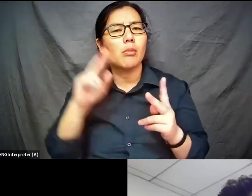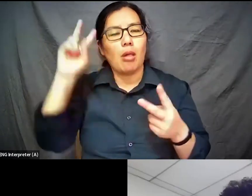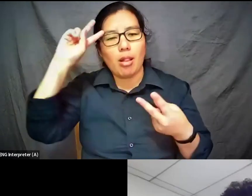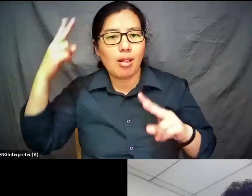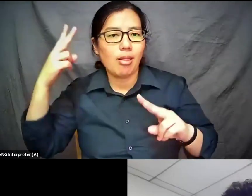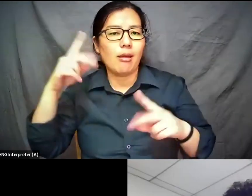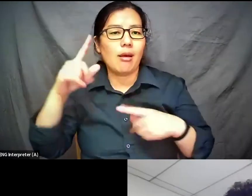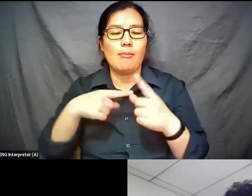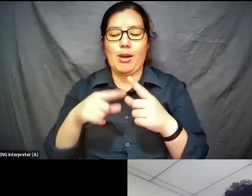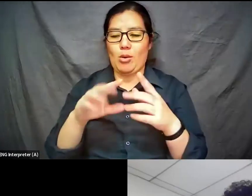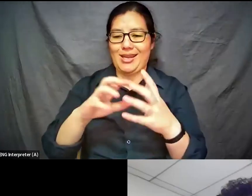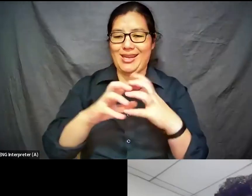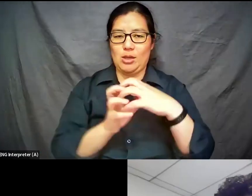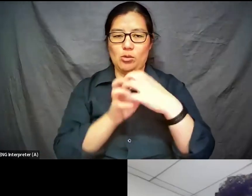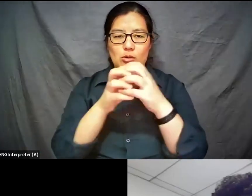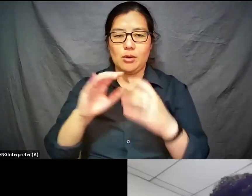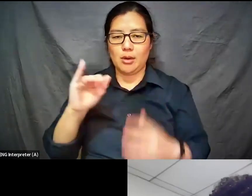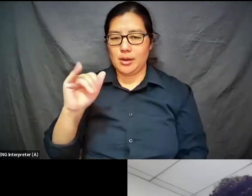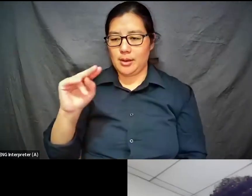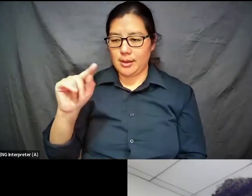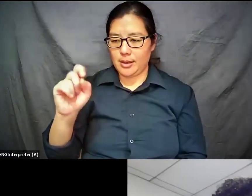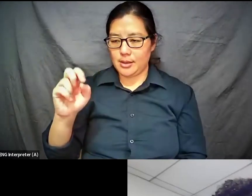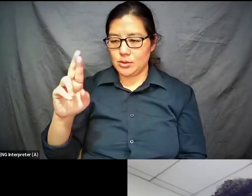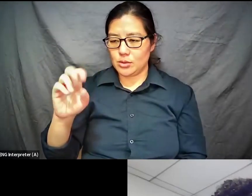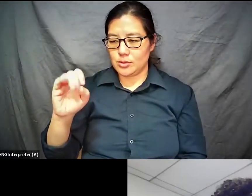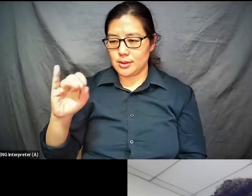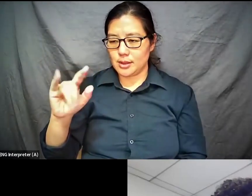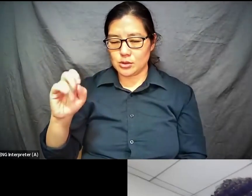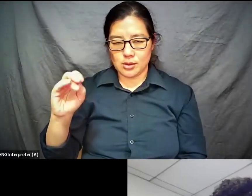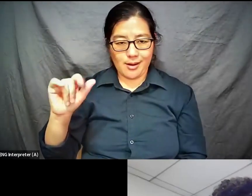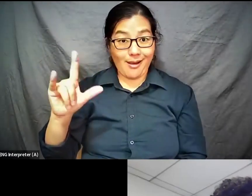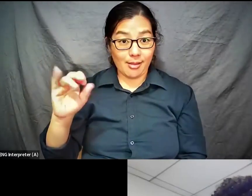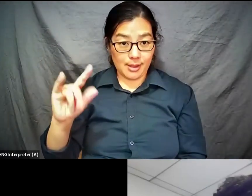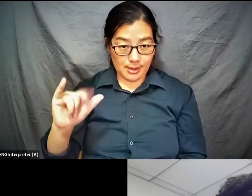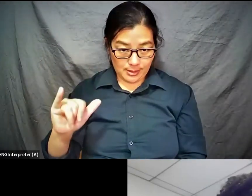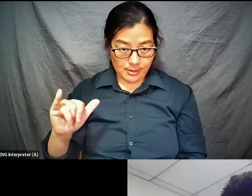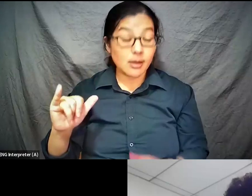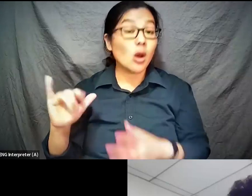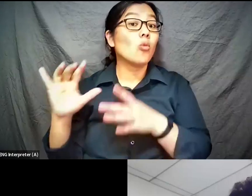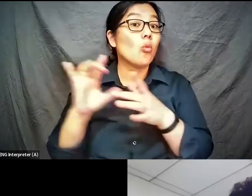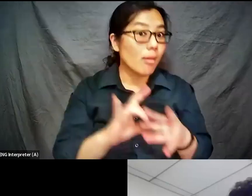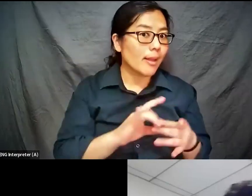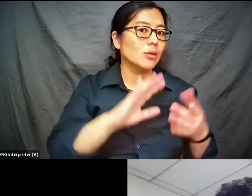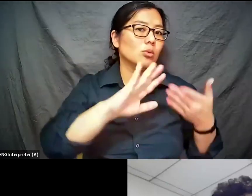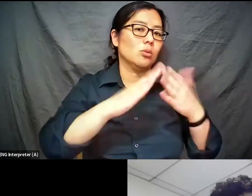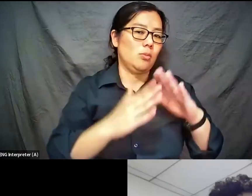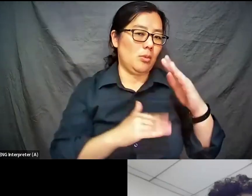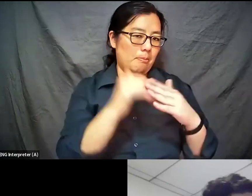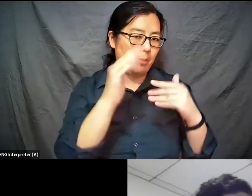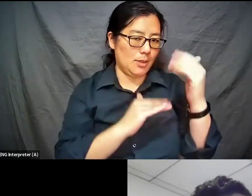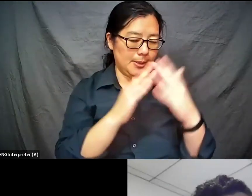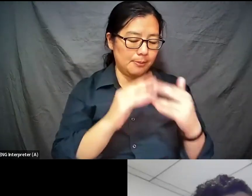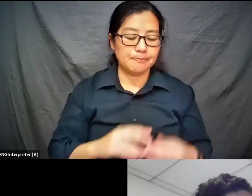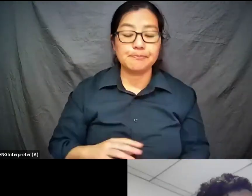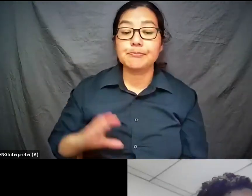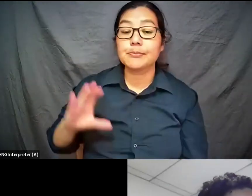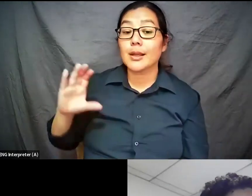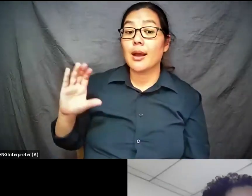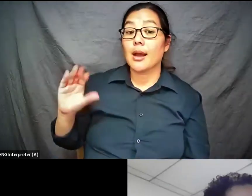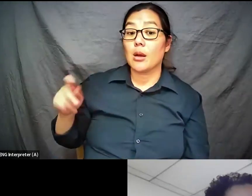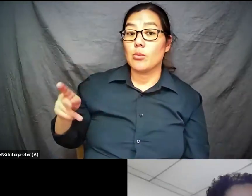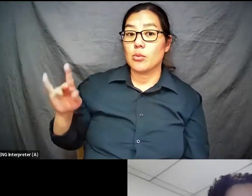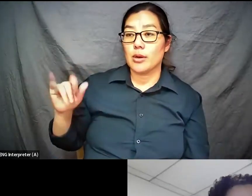theme of this block. This session was under the umbrella of Crip Conscious Community Building. And I